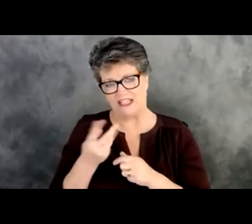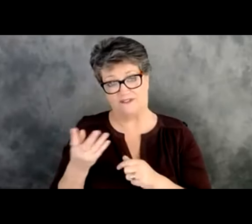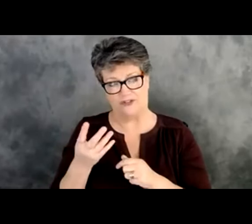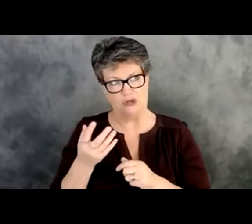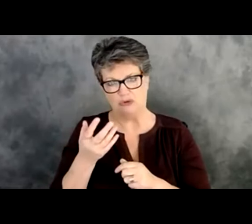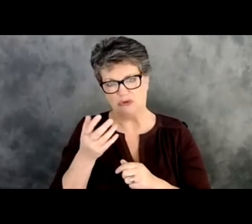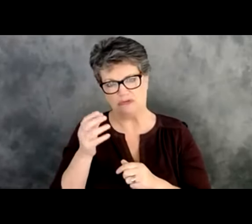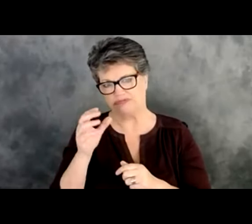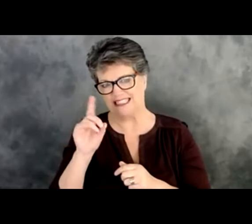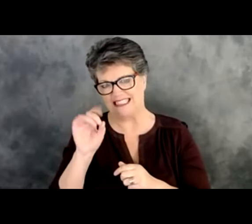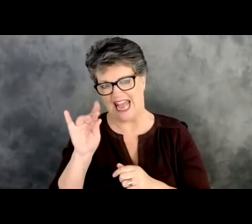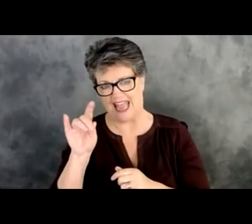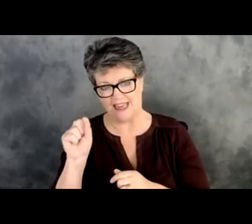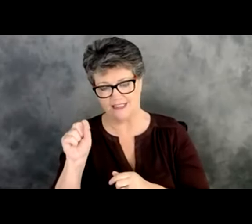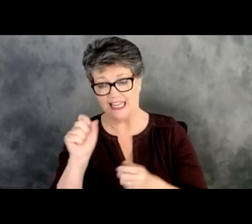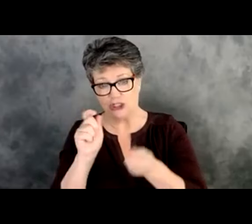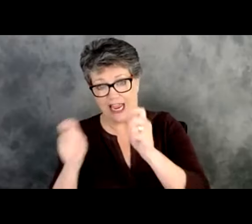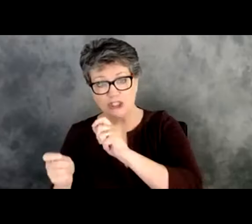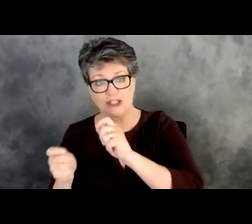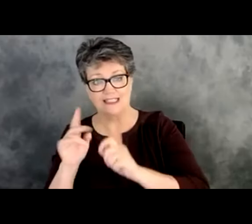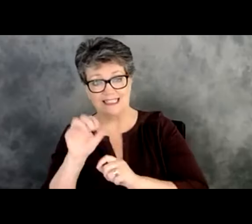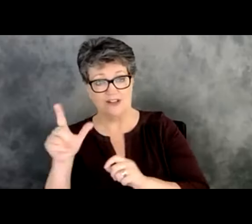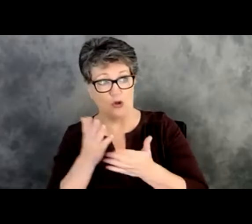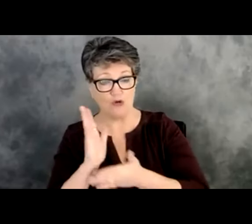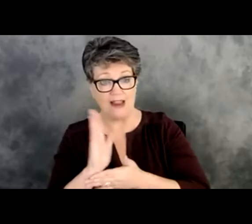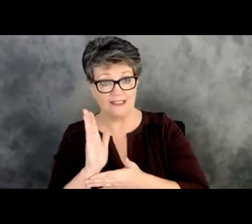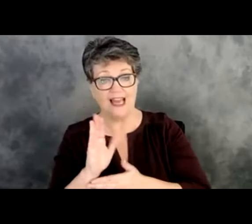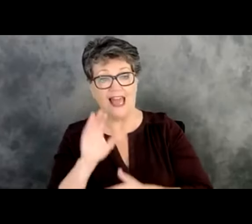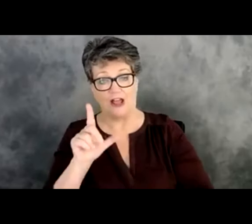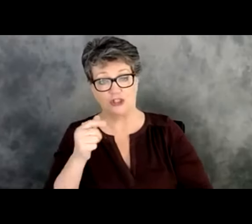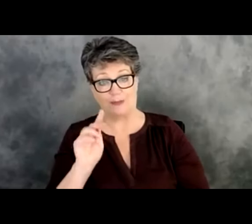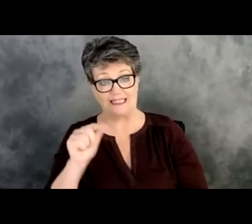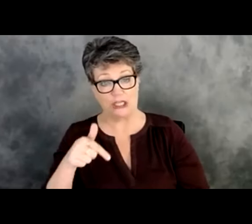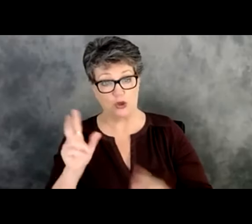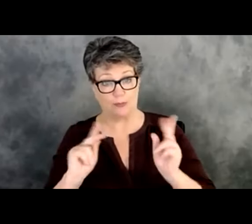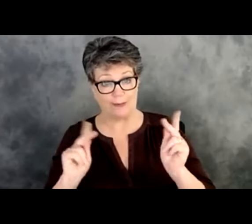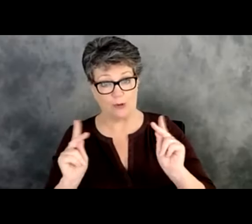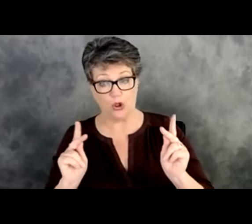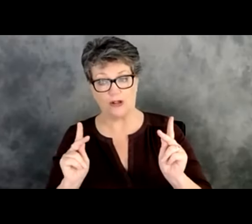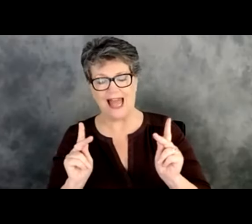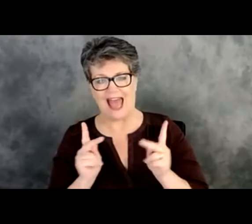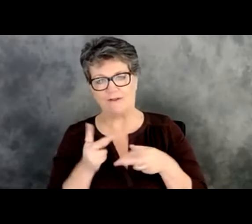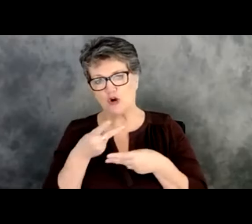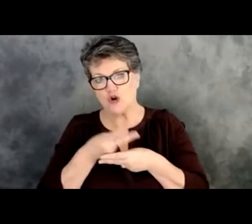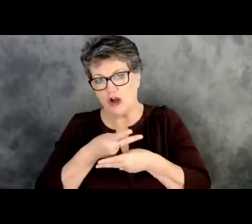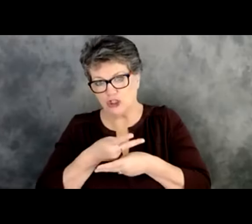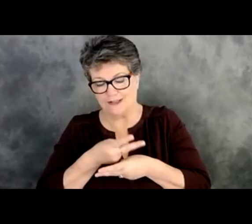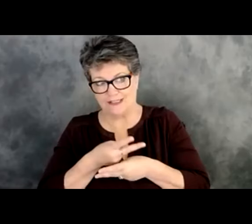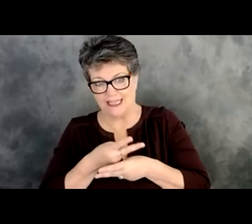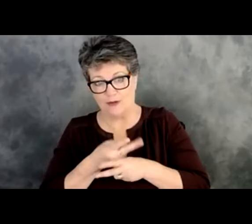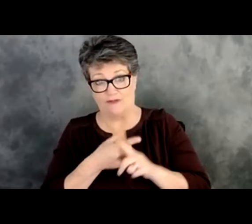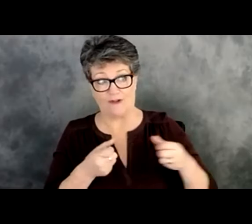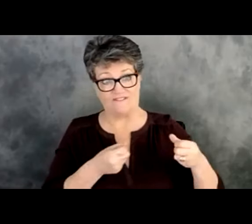with recent gains in LGBTQ civil rights, that LGBTQ people have cautiously moved from